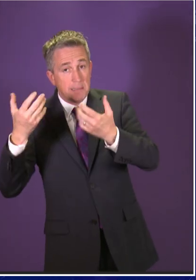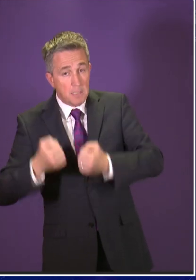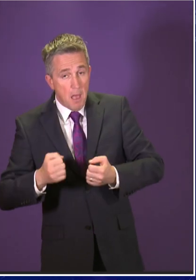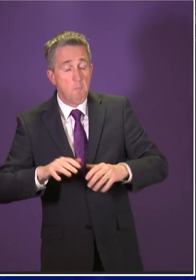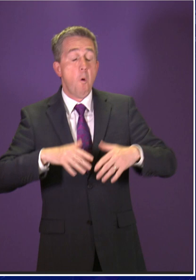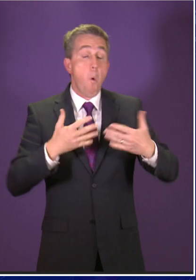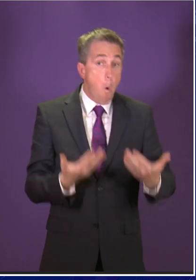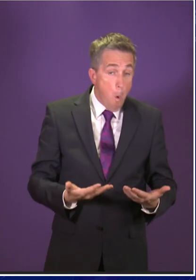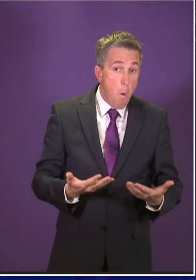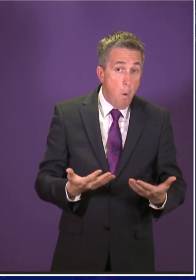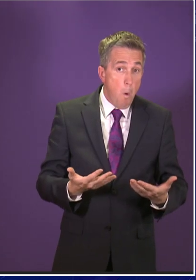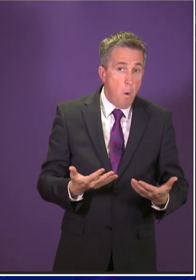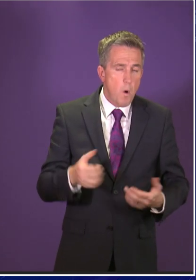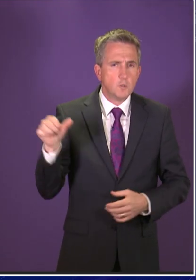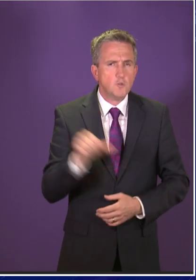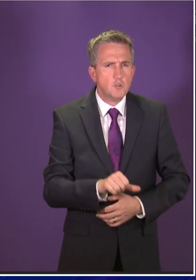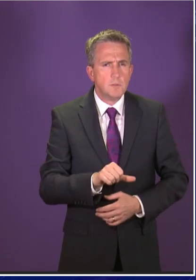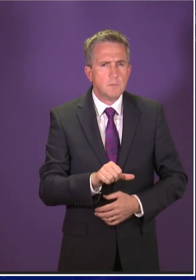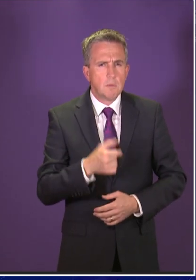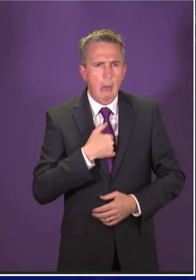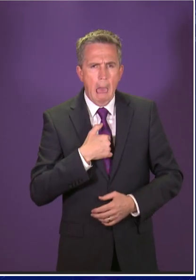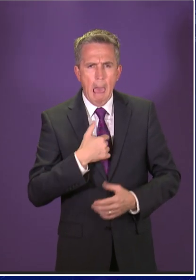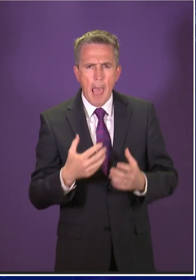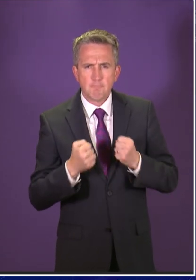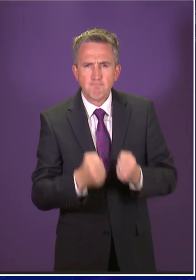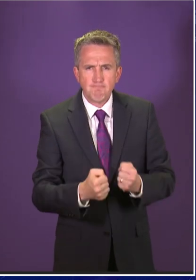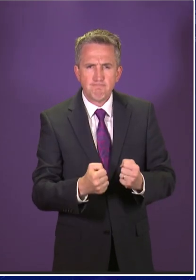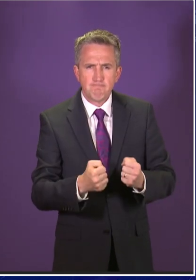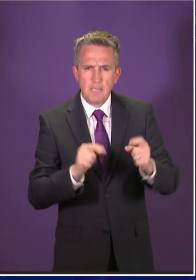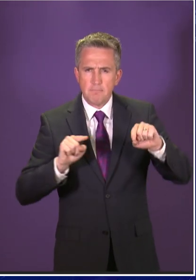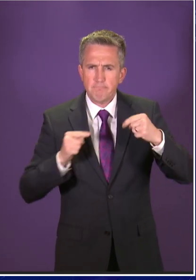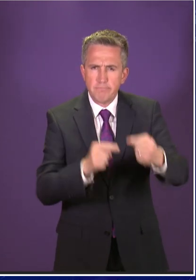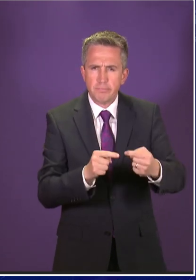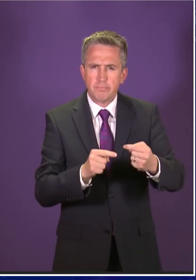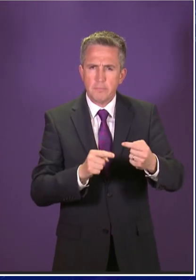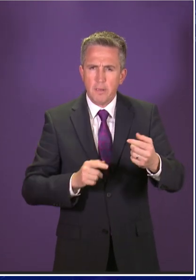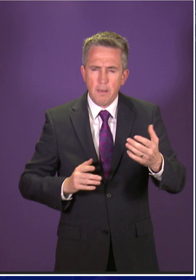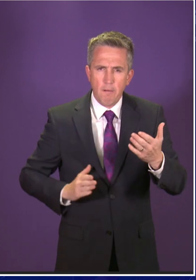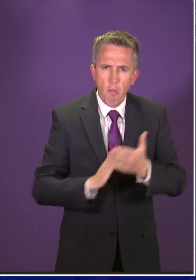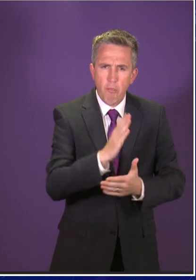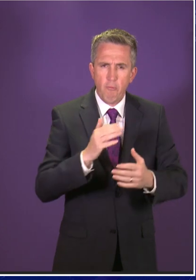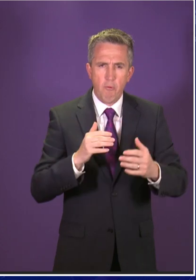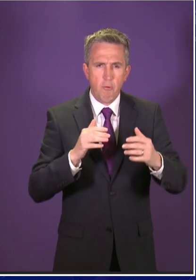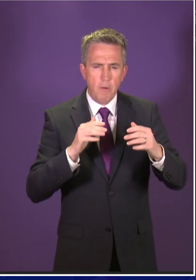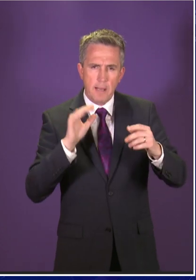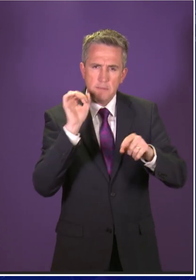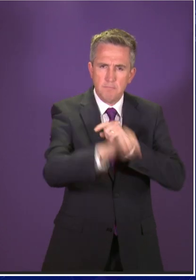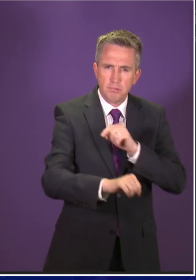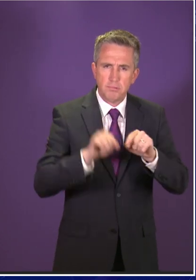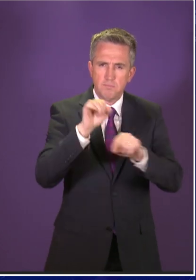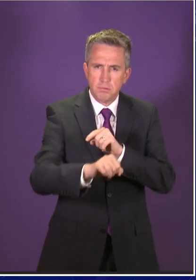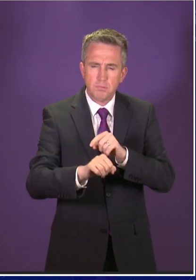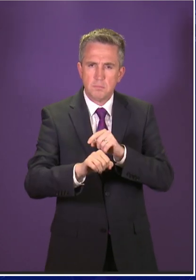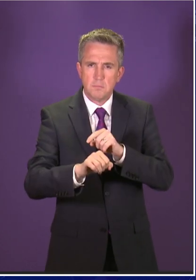or to take arms against a sea of troubles and by opposing,